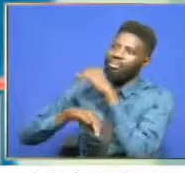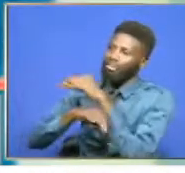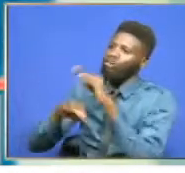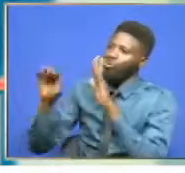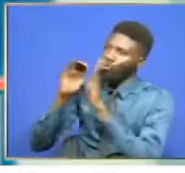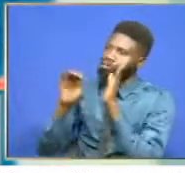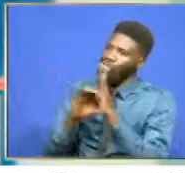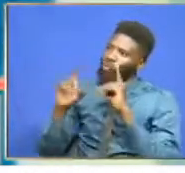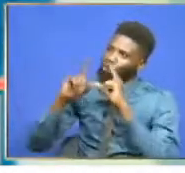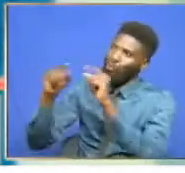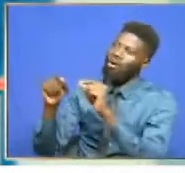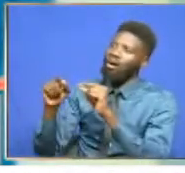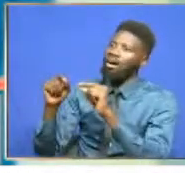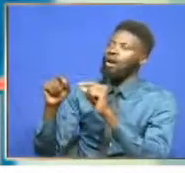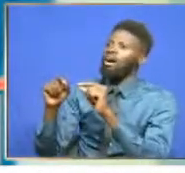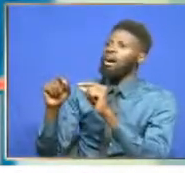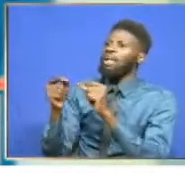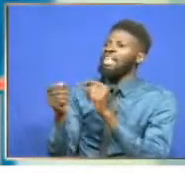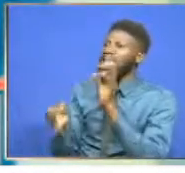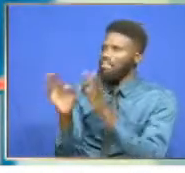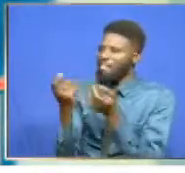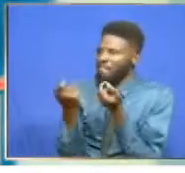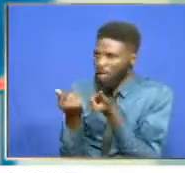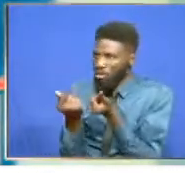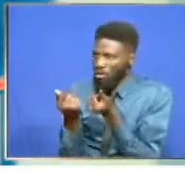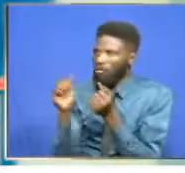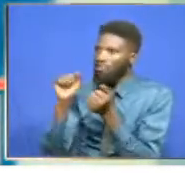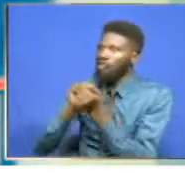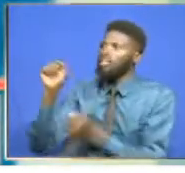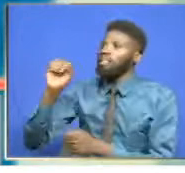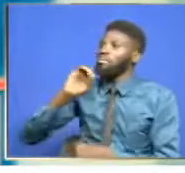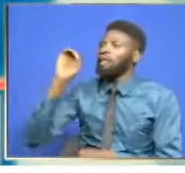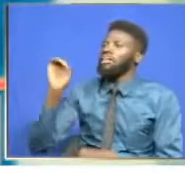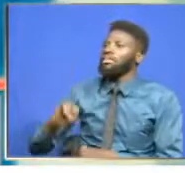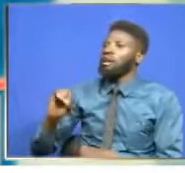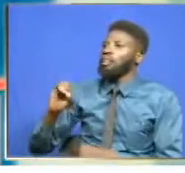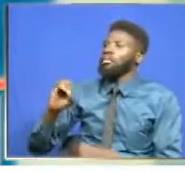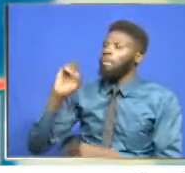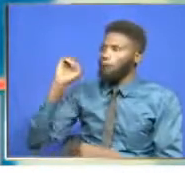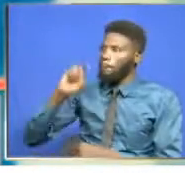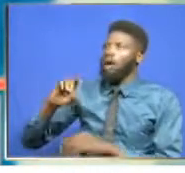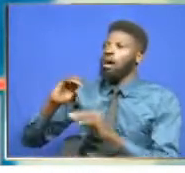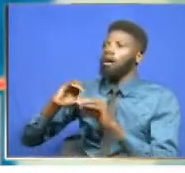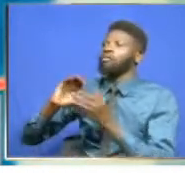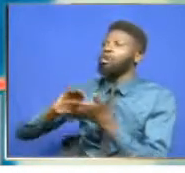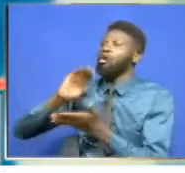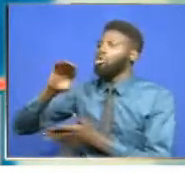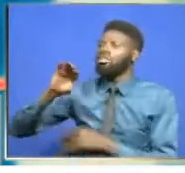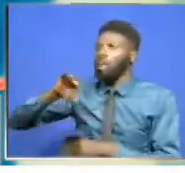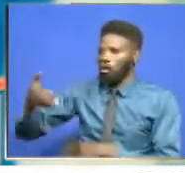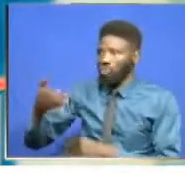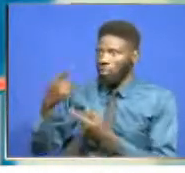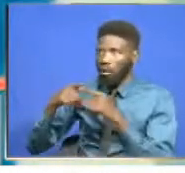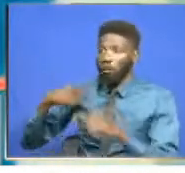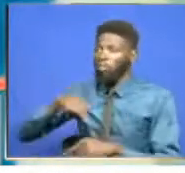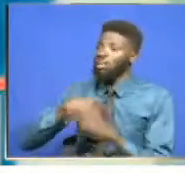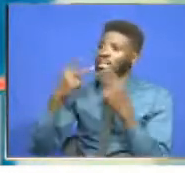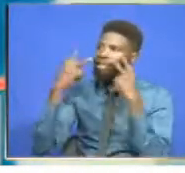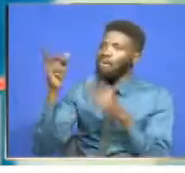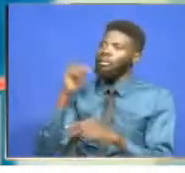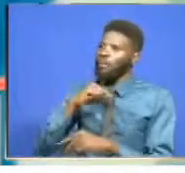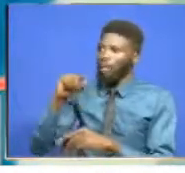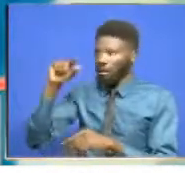minimum of 15% should be devolved. Yeah, and we have seen that the governments that we have had